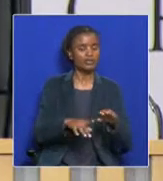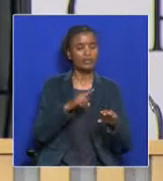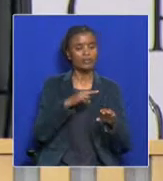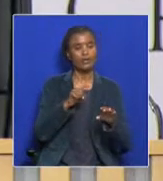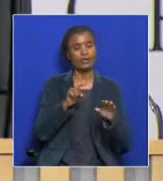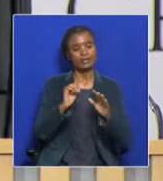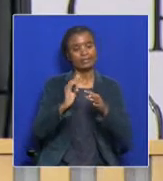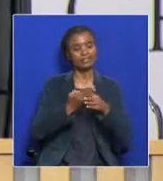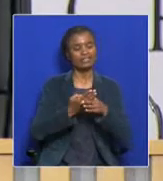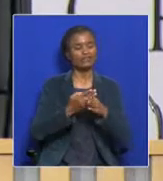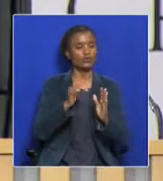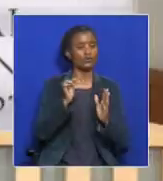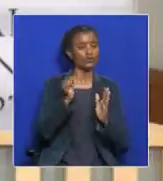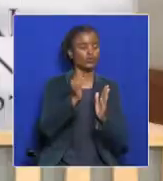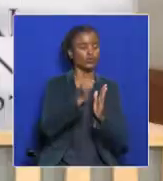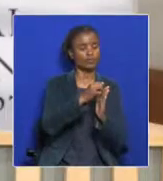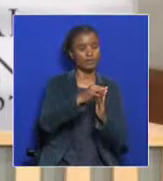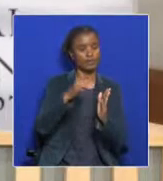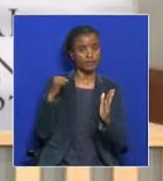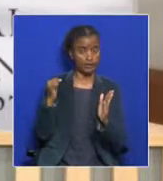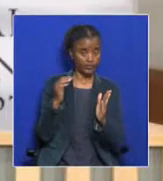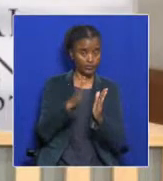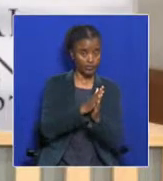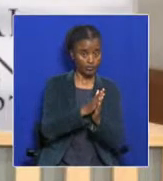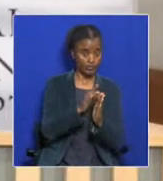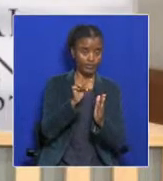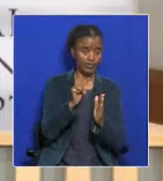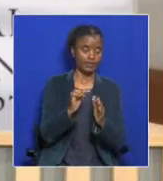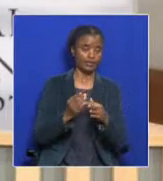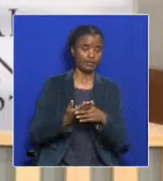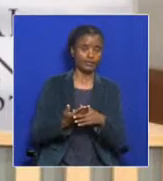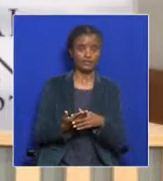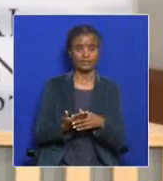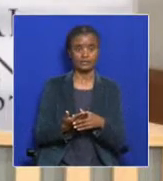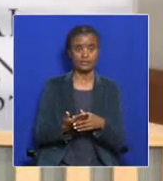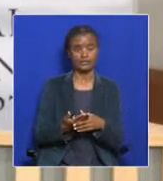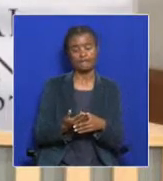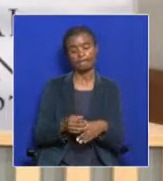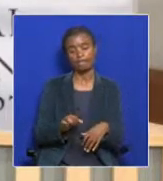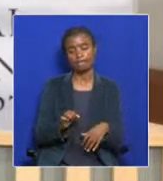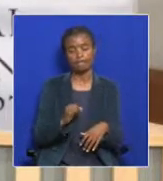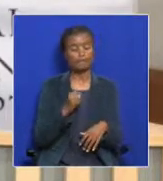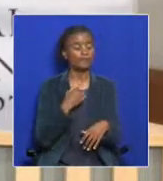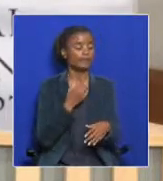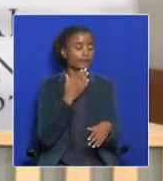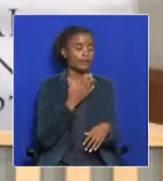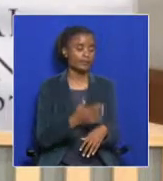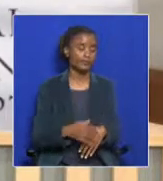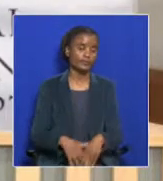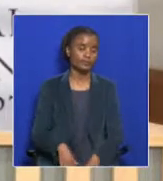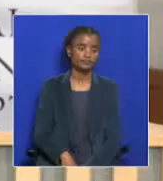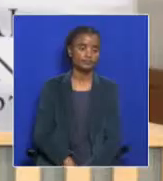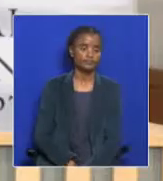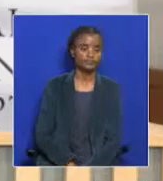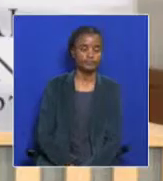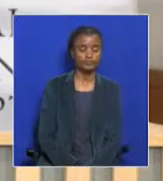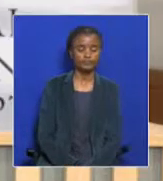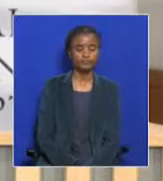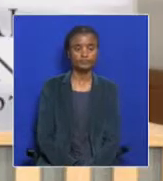do take what you say, Commissioner. Thank you. moving on